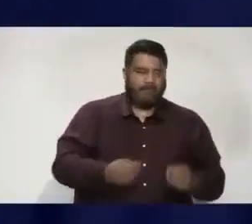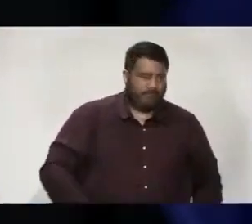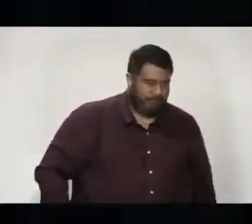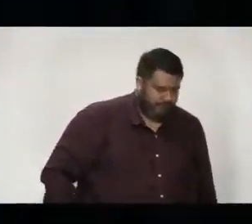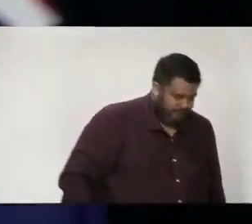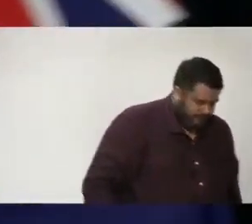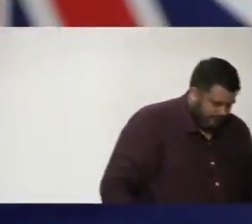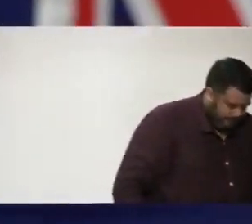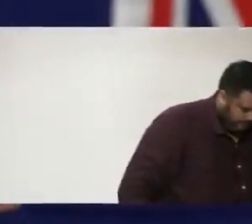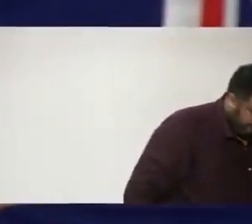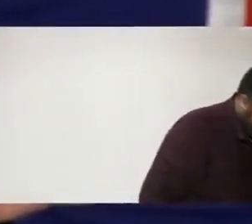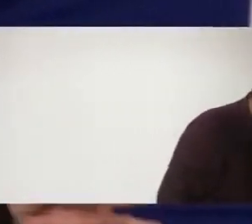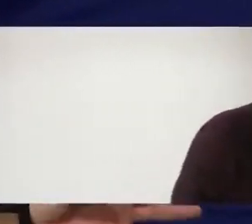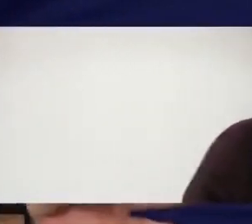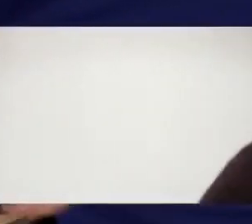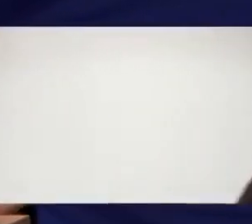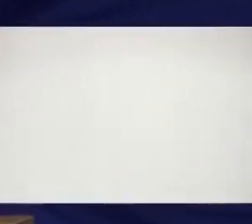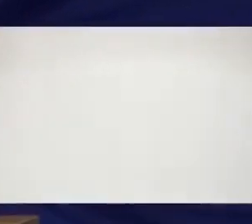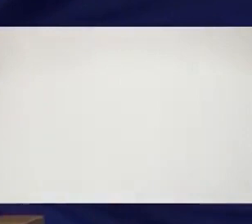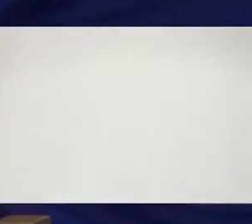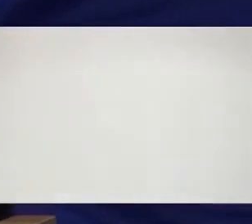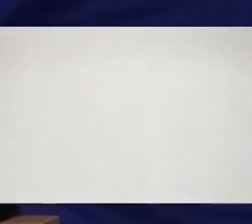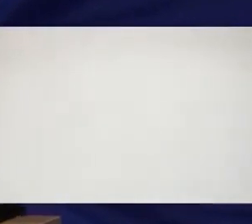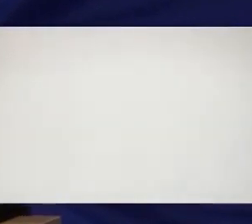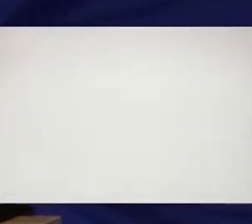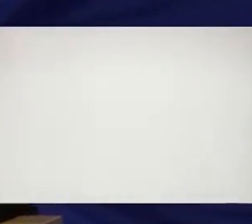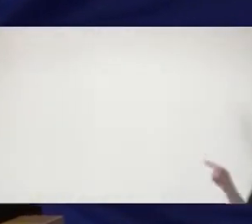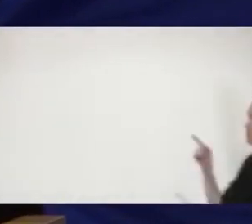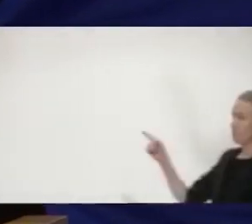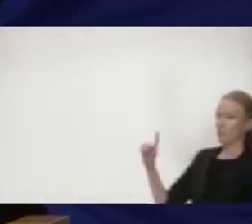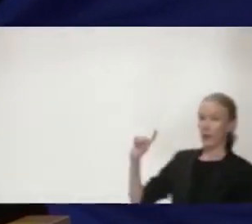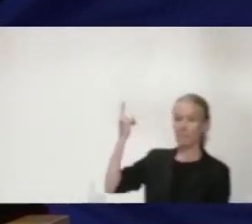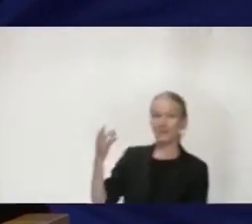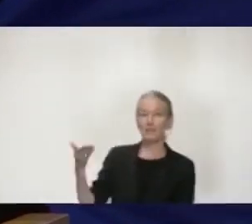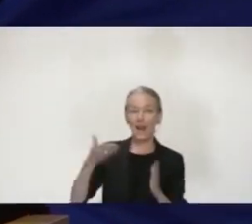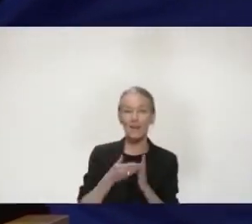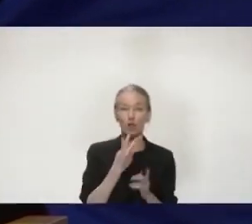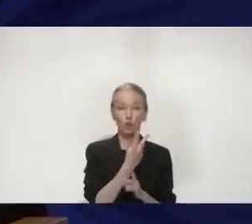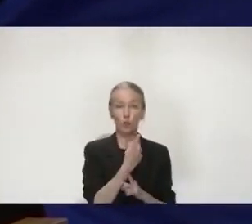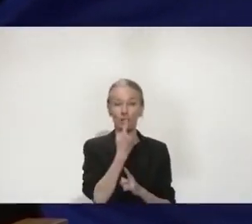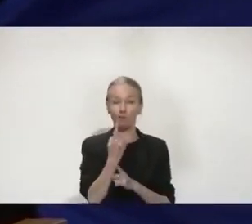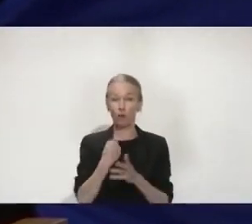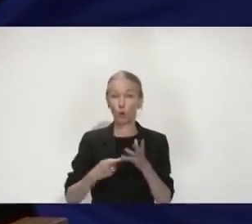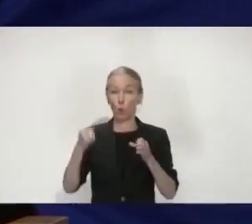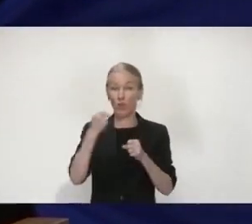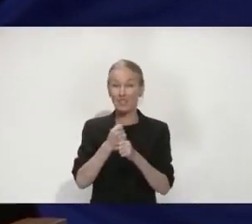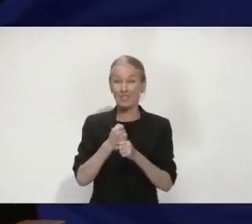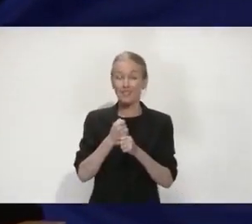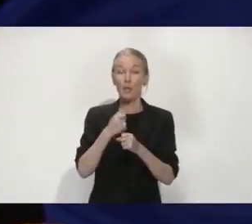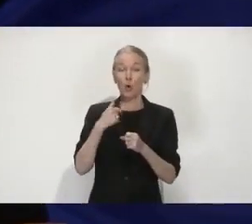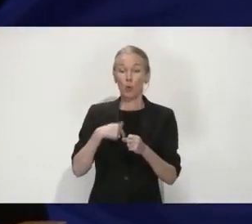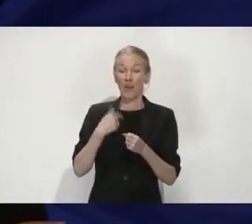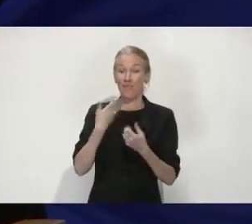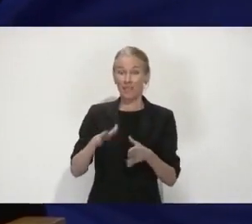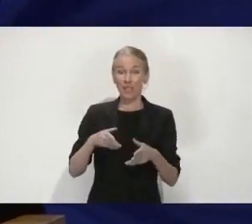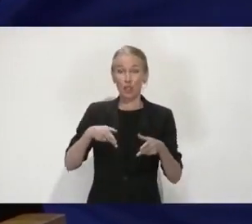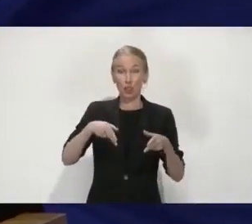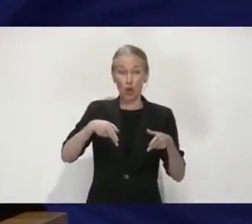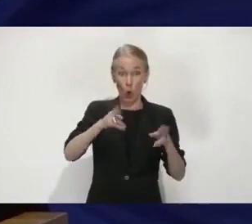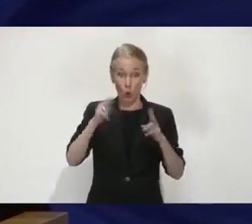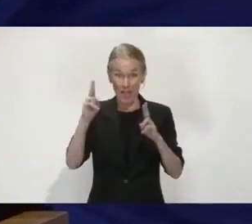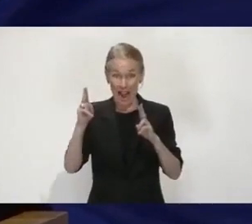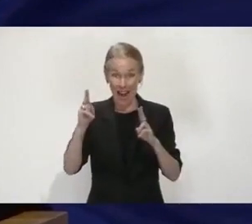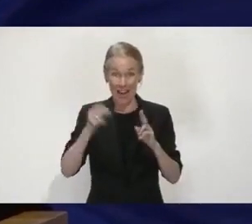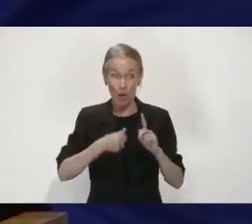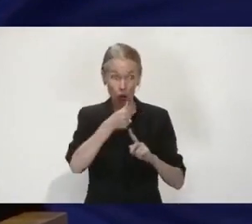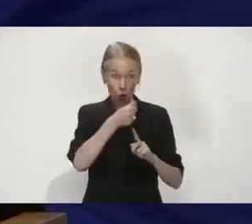think it was the 21st of August that you did issue a directive to the operational leads in the managed isolation and quarantine facilities,